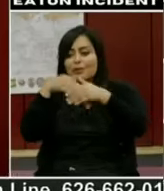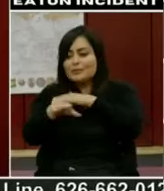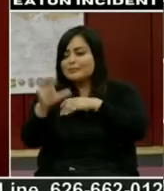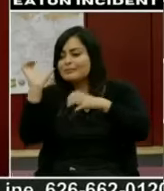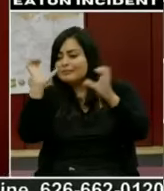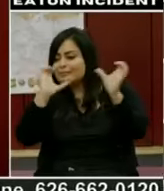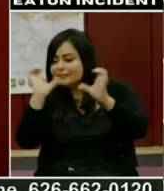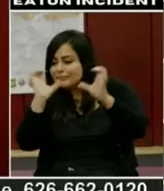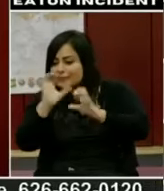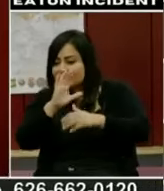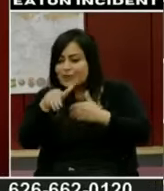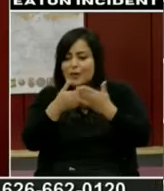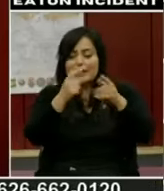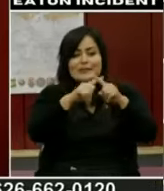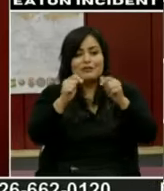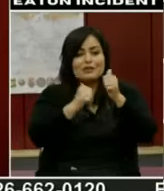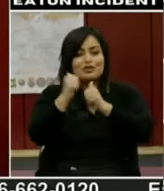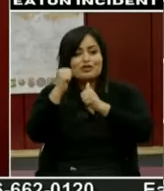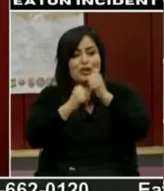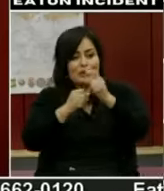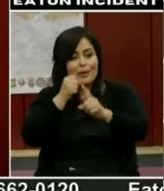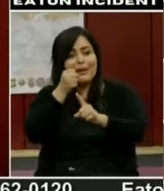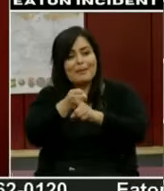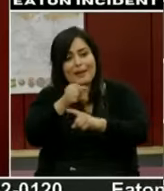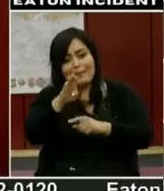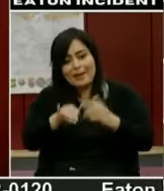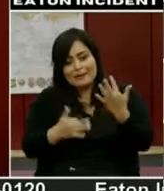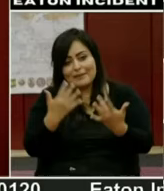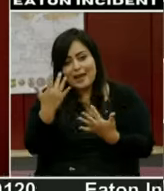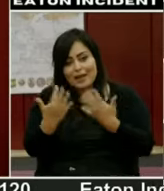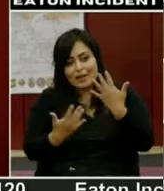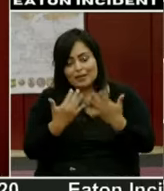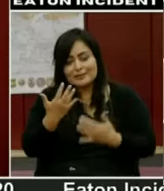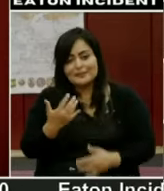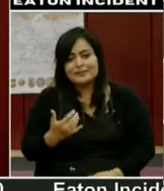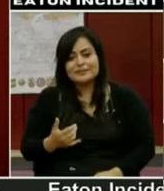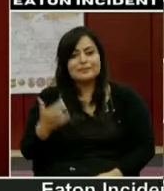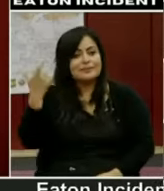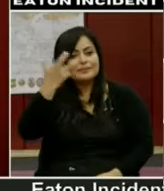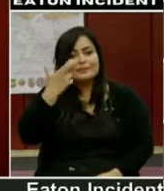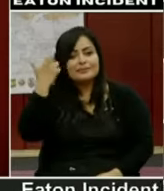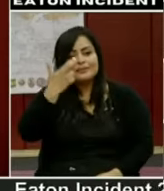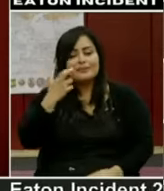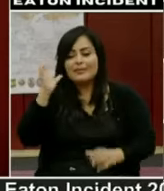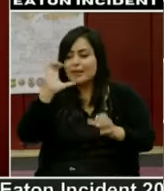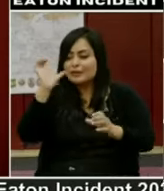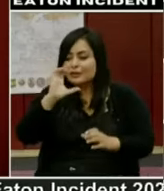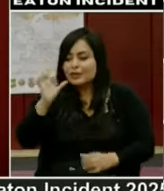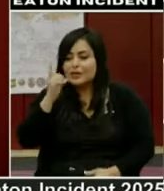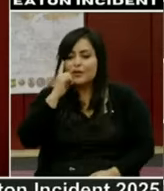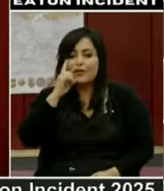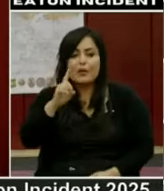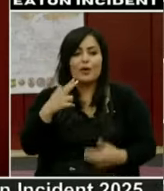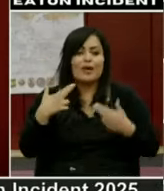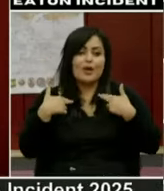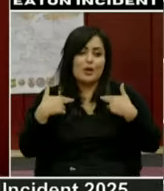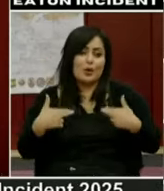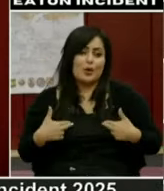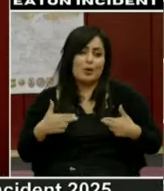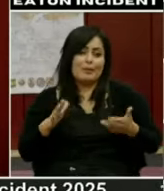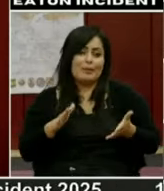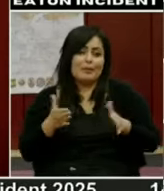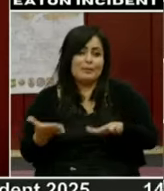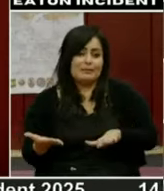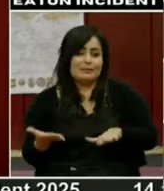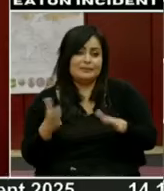of every structure that was impacted by fire. Part of that reason is to search for human remains. We have